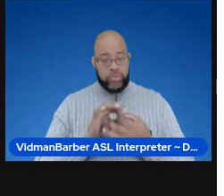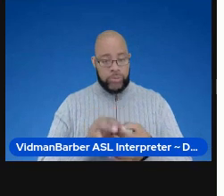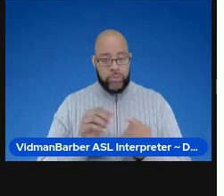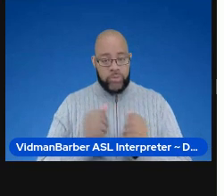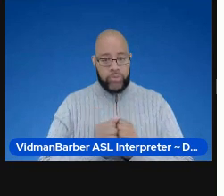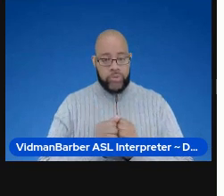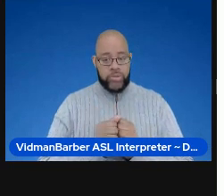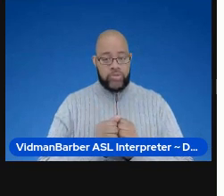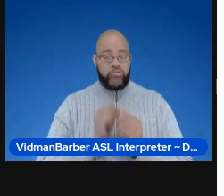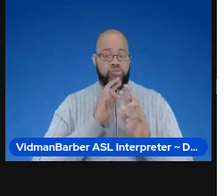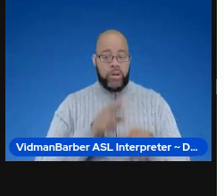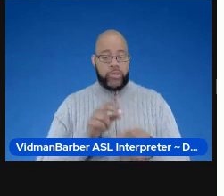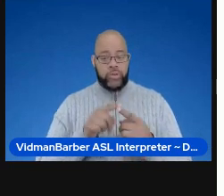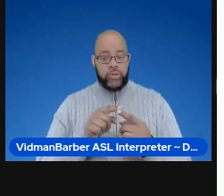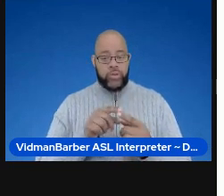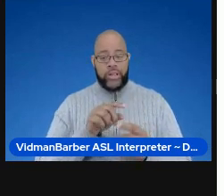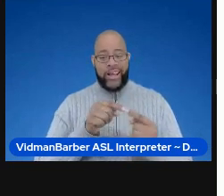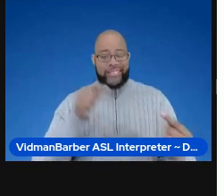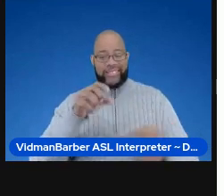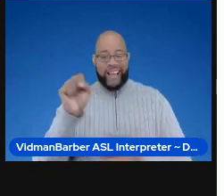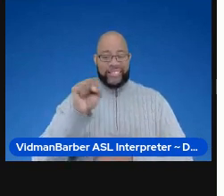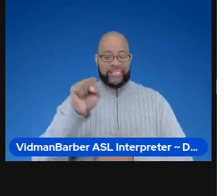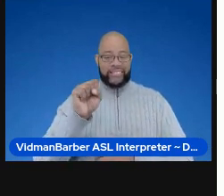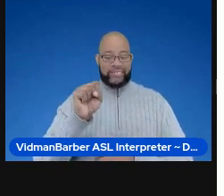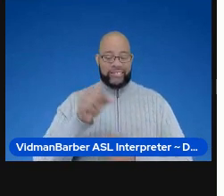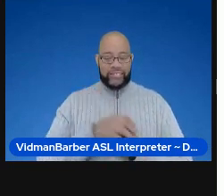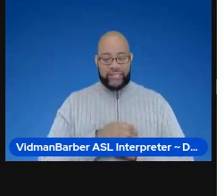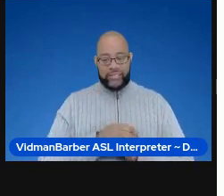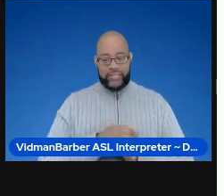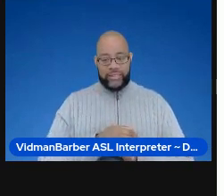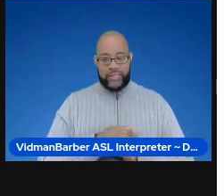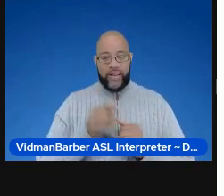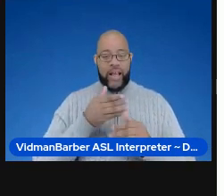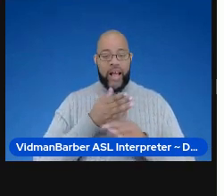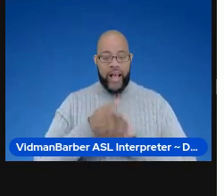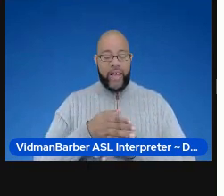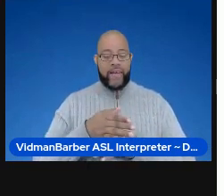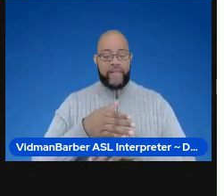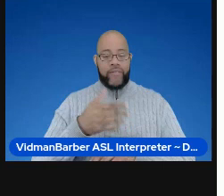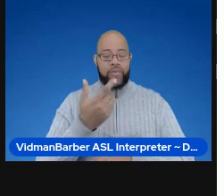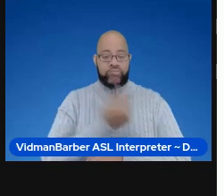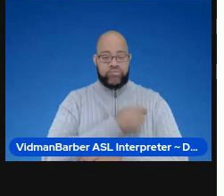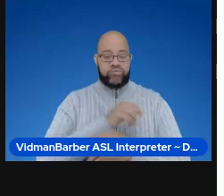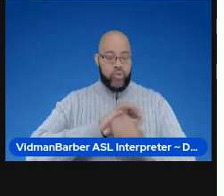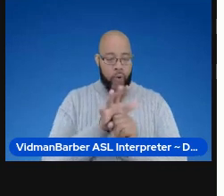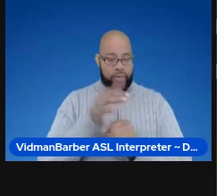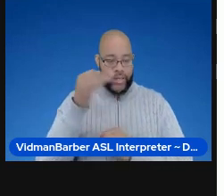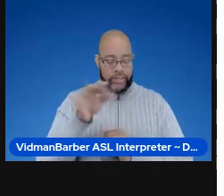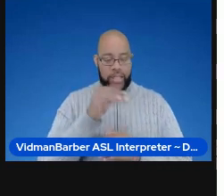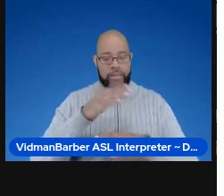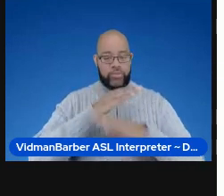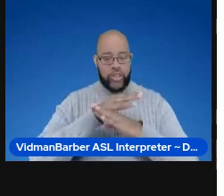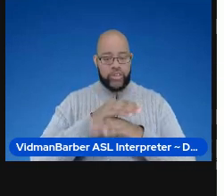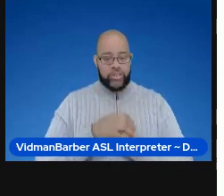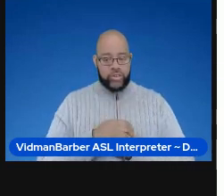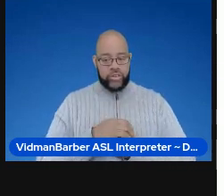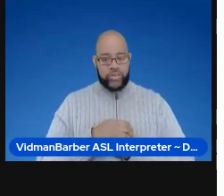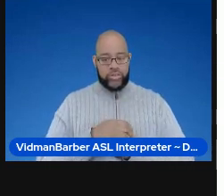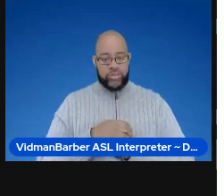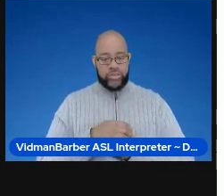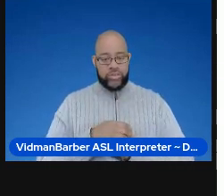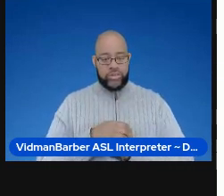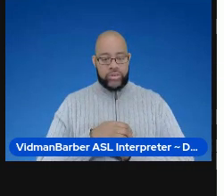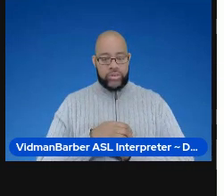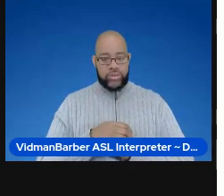our response to anti-S following COVID-19 vaccine and also the protection following this vaccination.